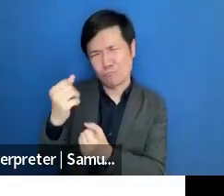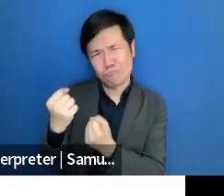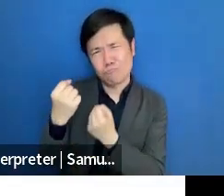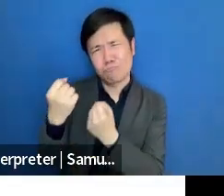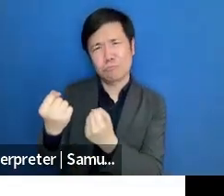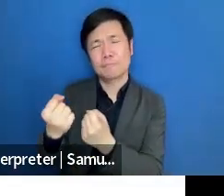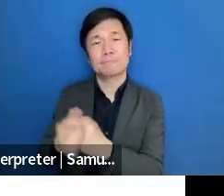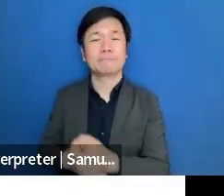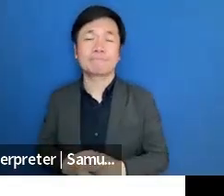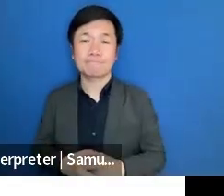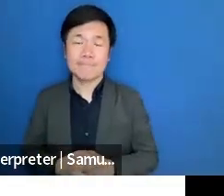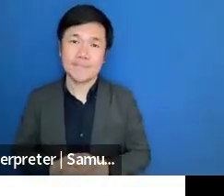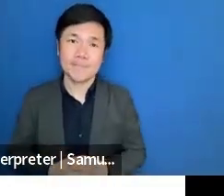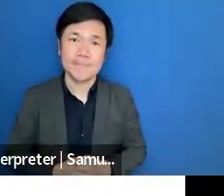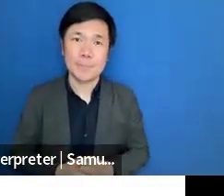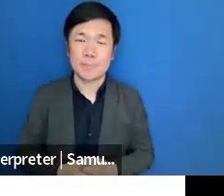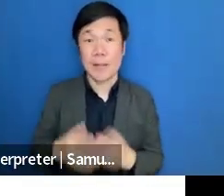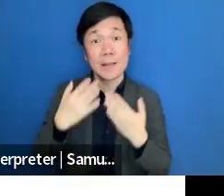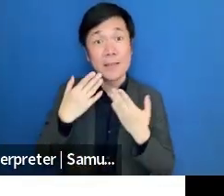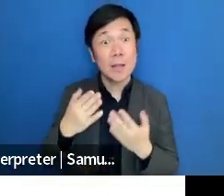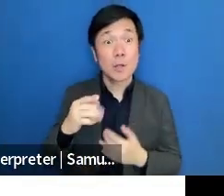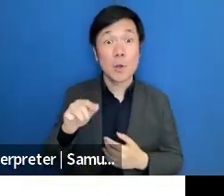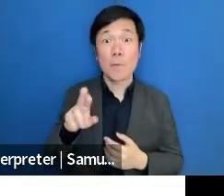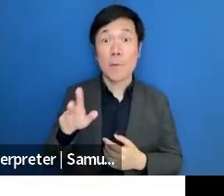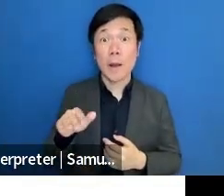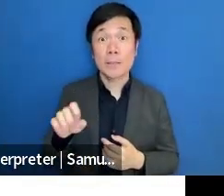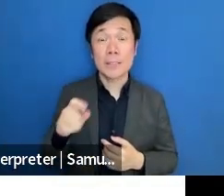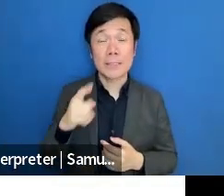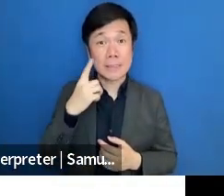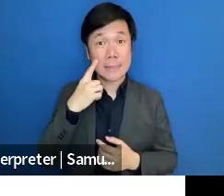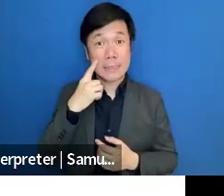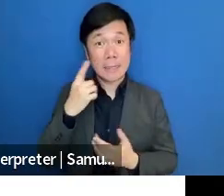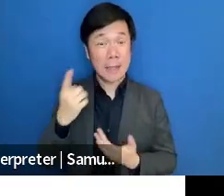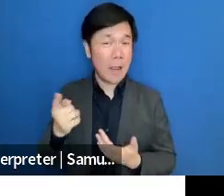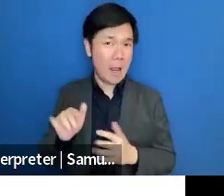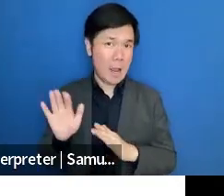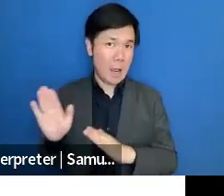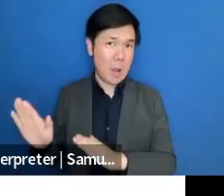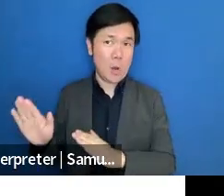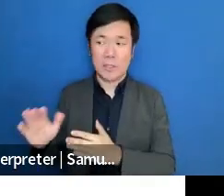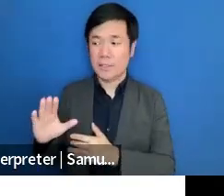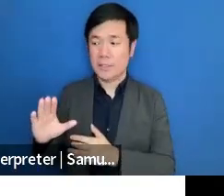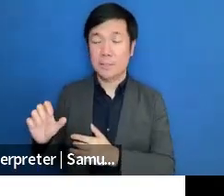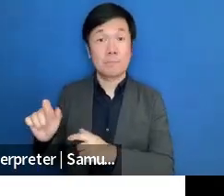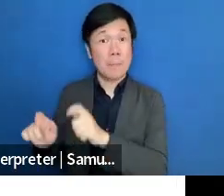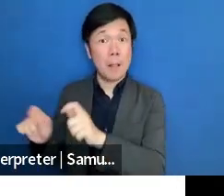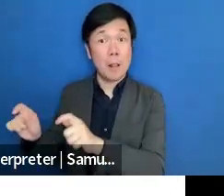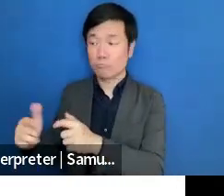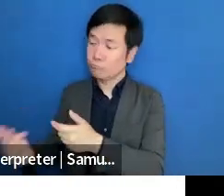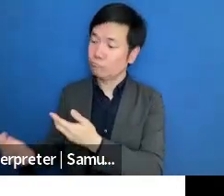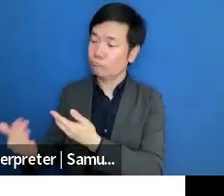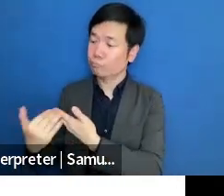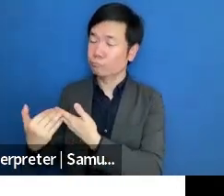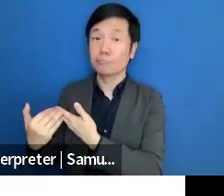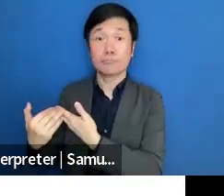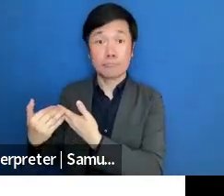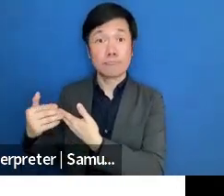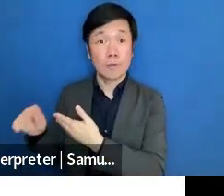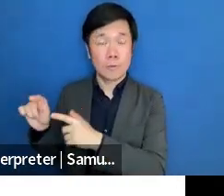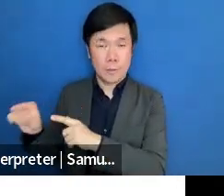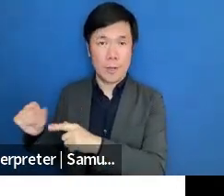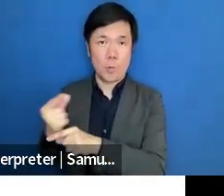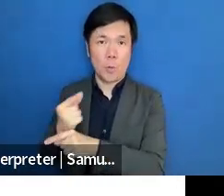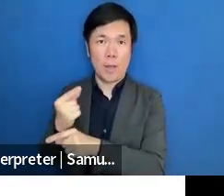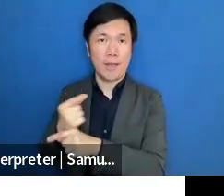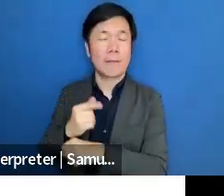Wonderful. Now that we've heard from Grace what PMER looks like in practice through civil society engagement with Spotlight in Uganda, it's important to